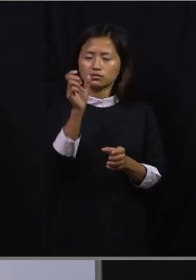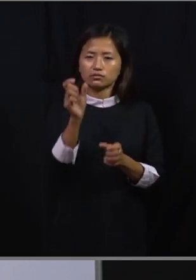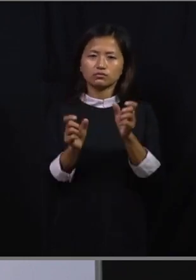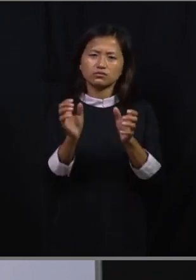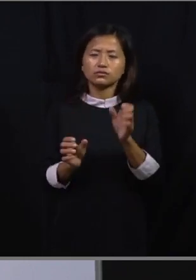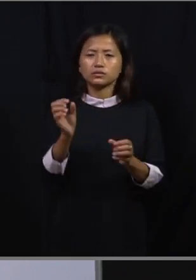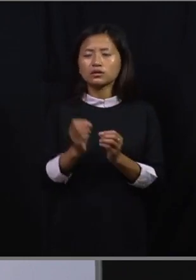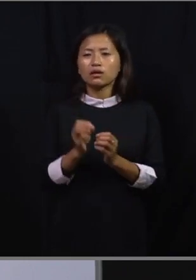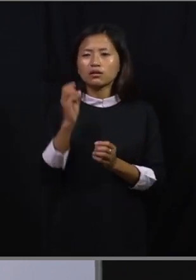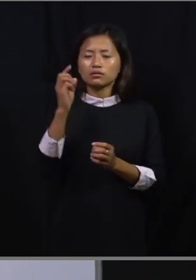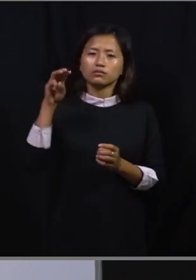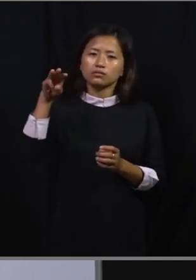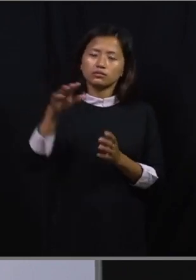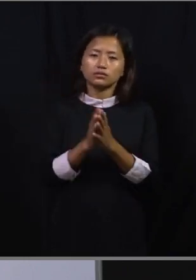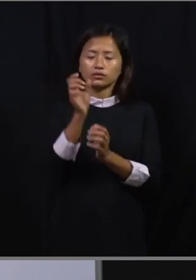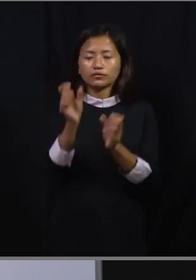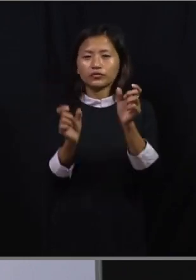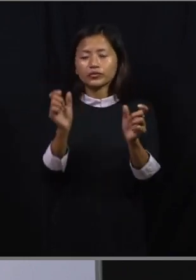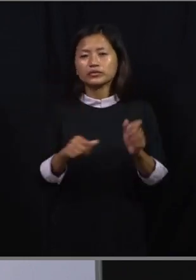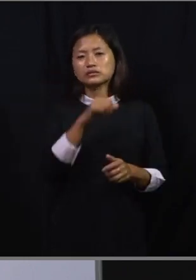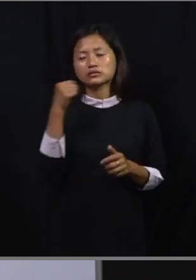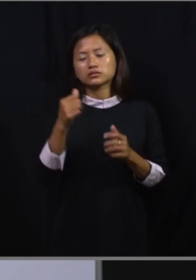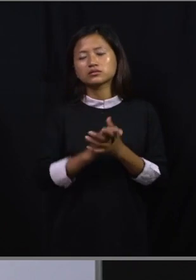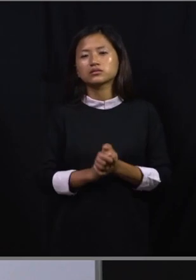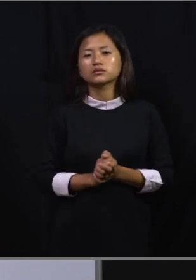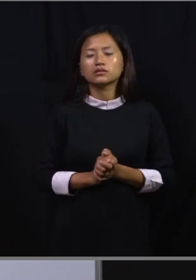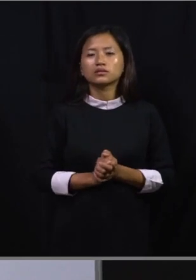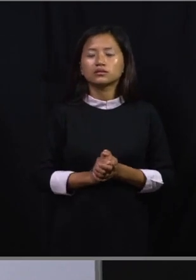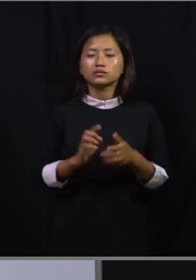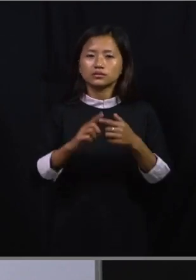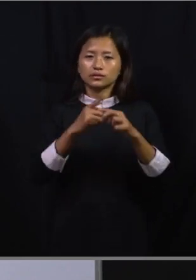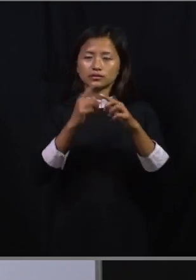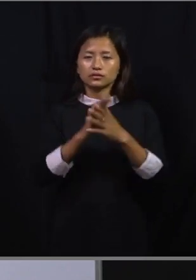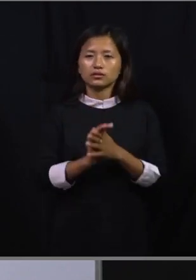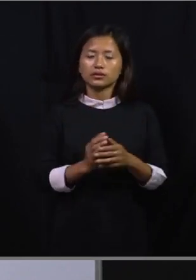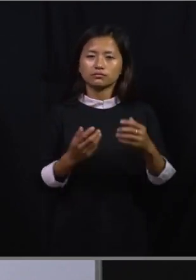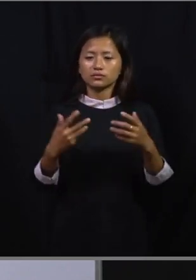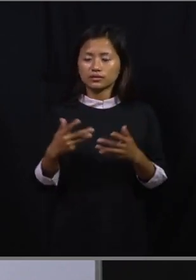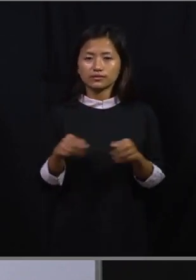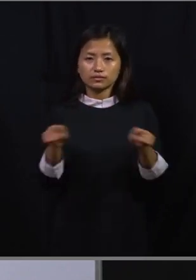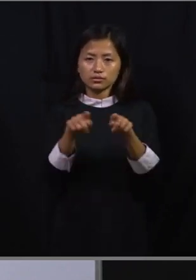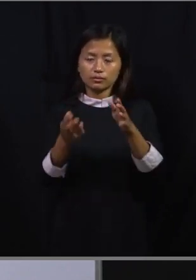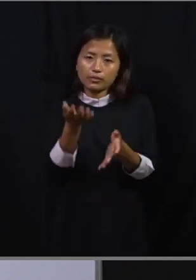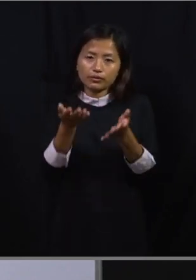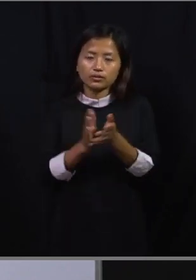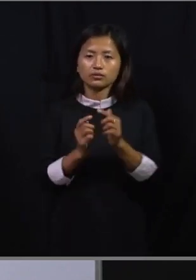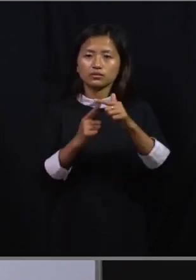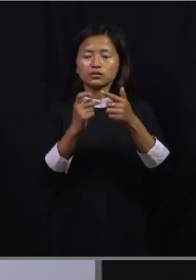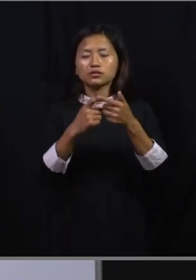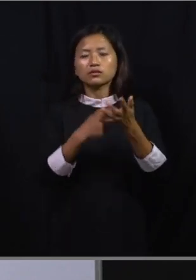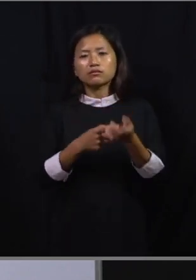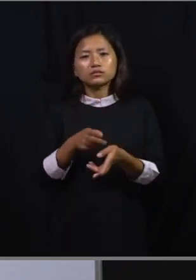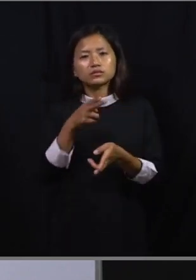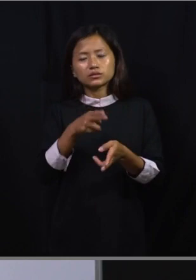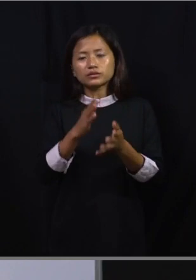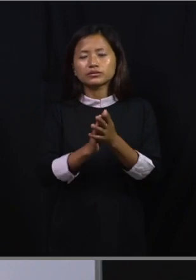as compared to the terrorism that is in existence. When we compare terrorist attack and the issues